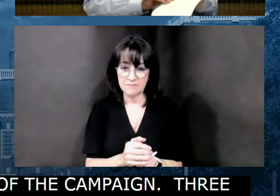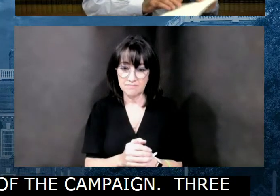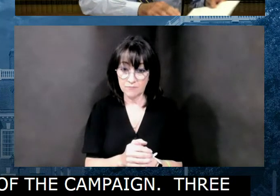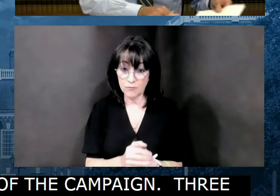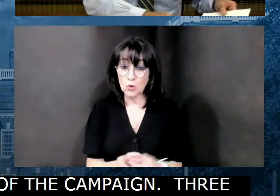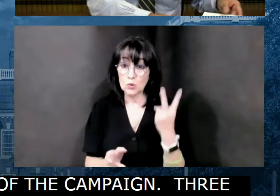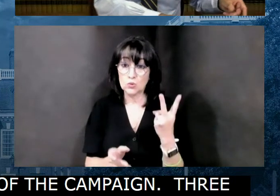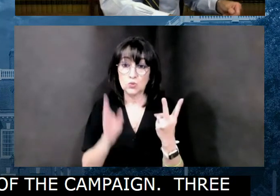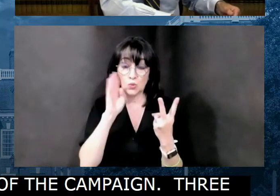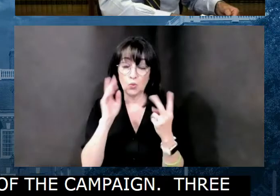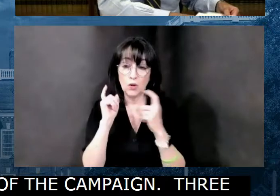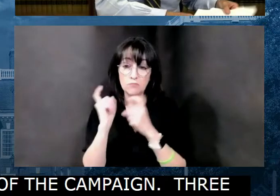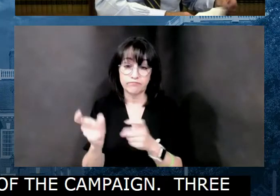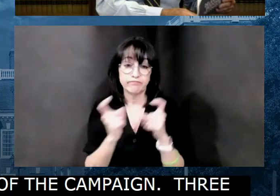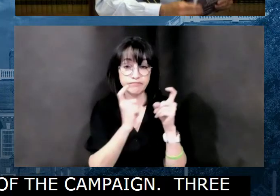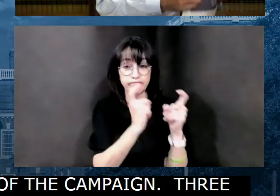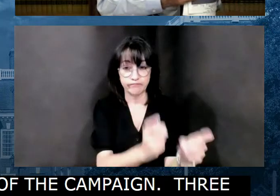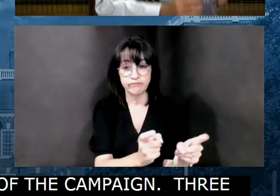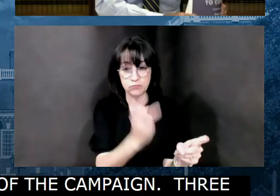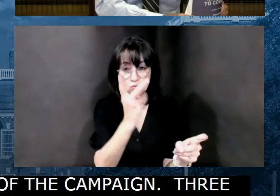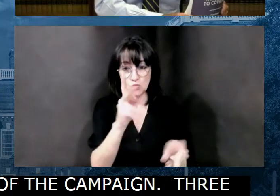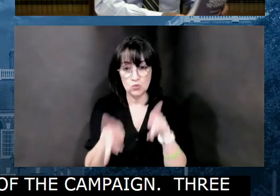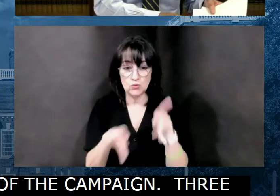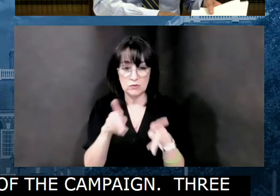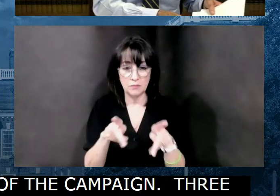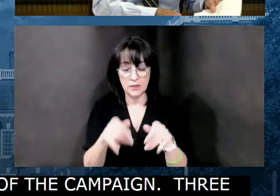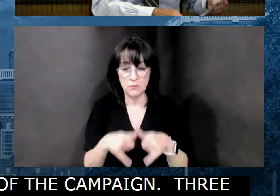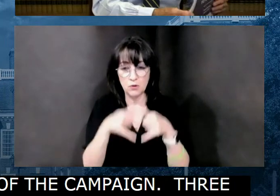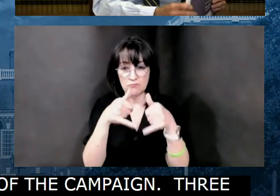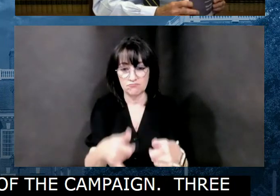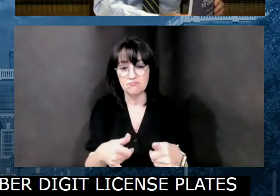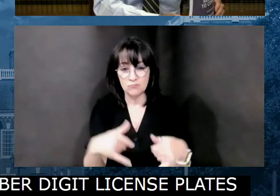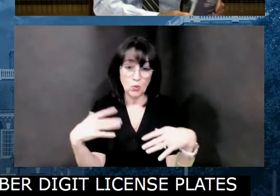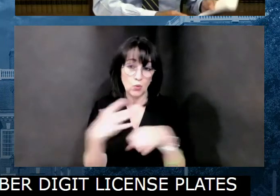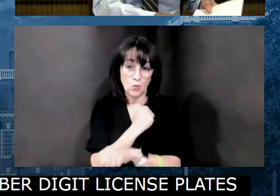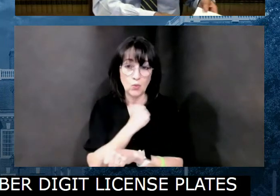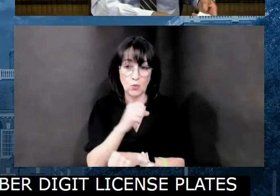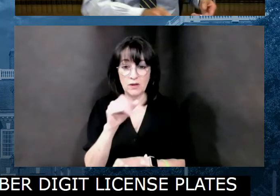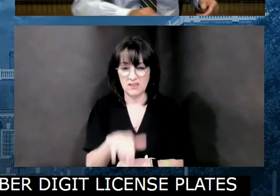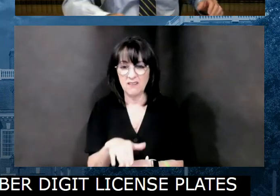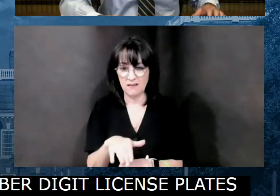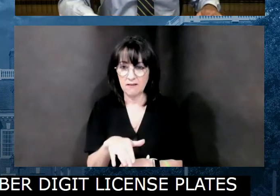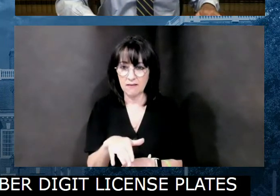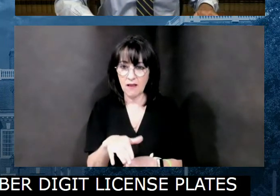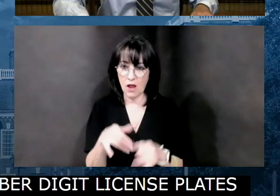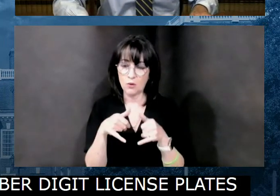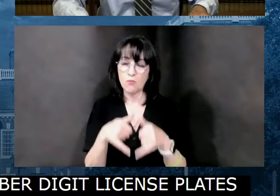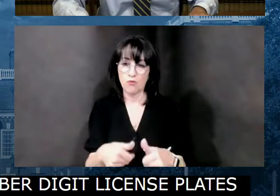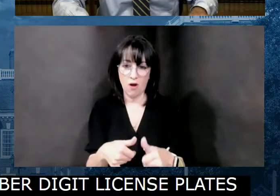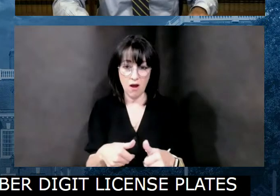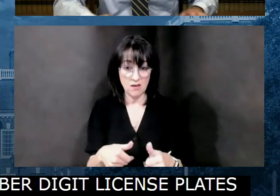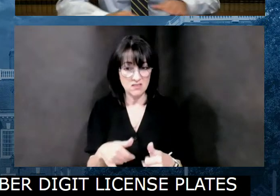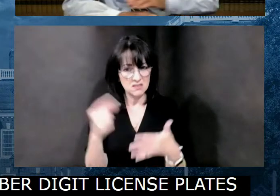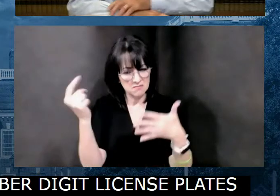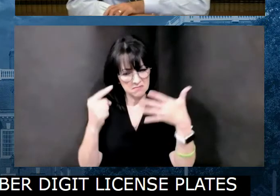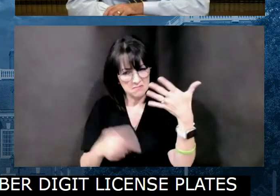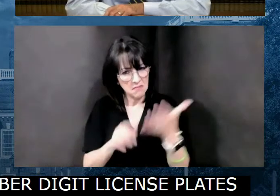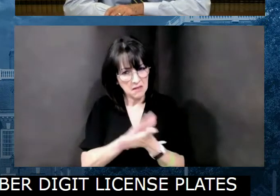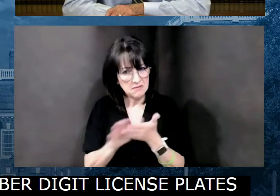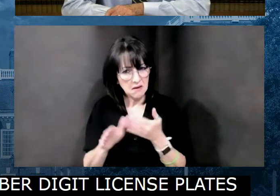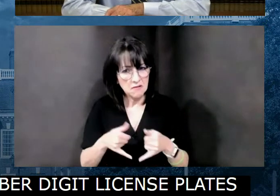for everybody that gets vaccinated by June 30th. Those are some good incentives. Take advantage of them. Get